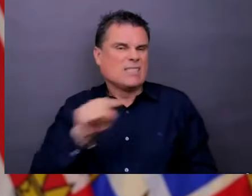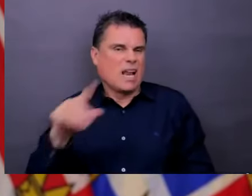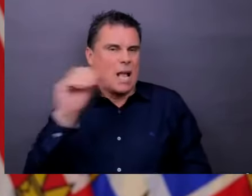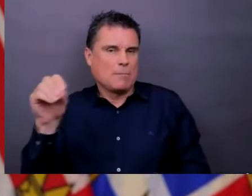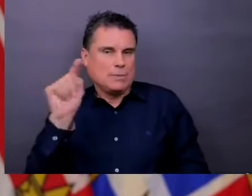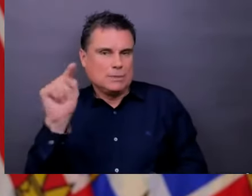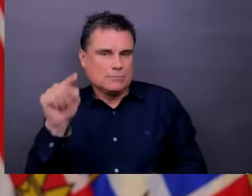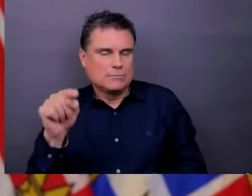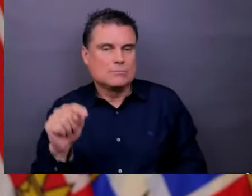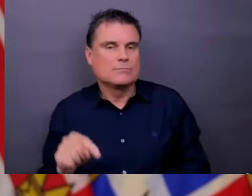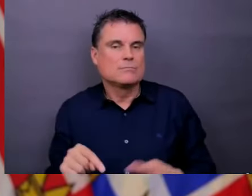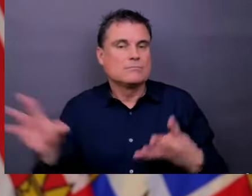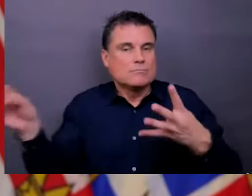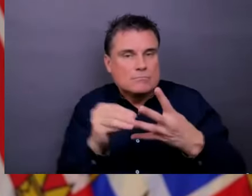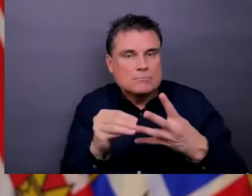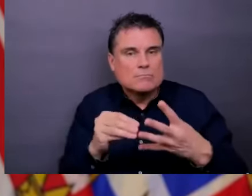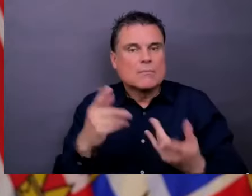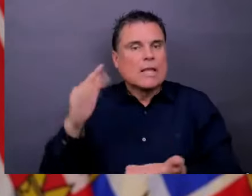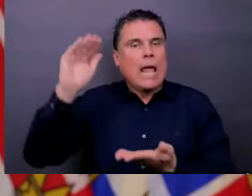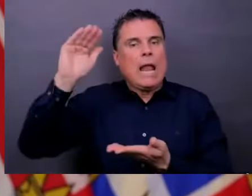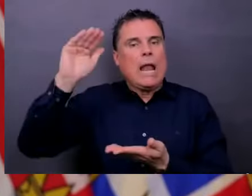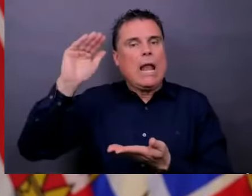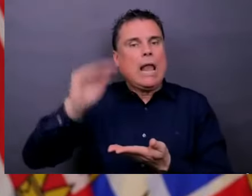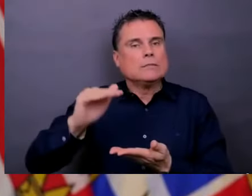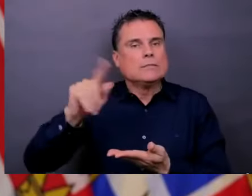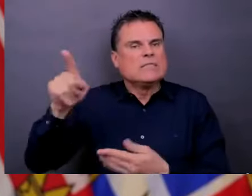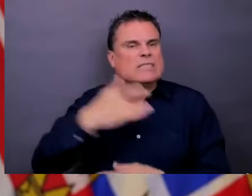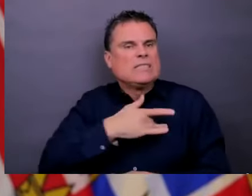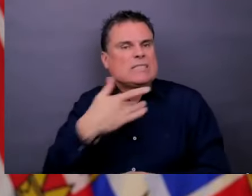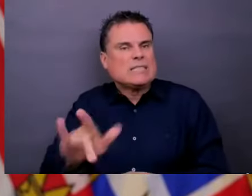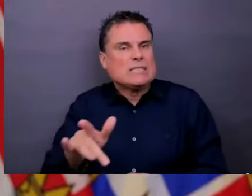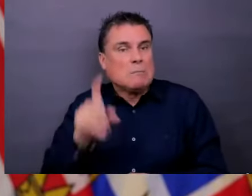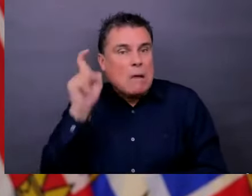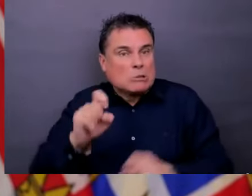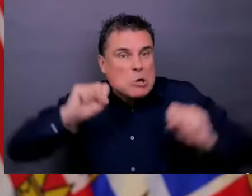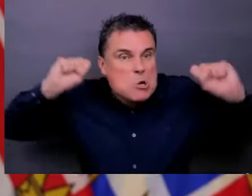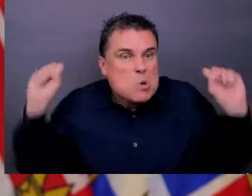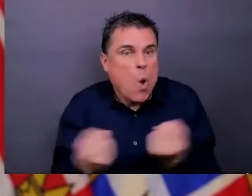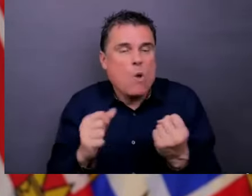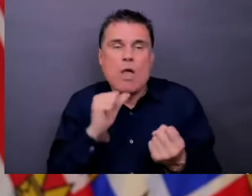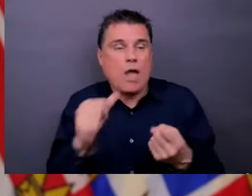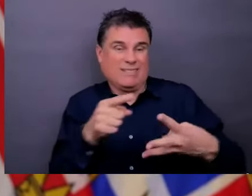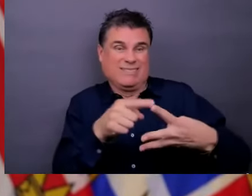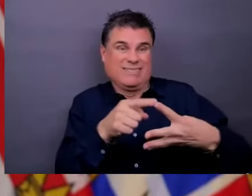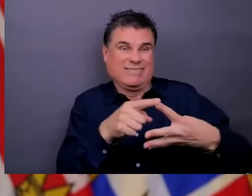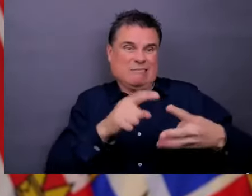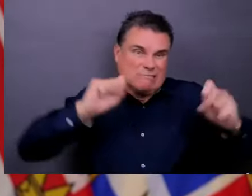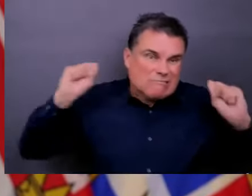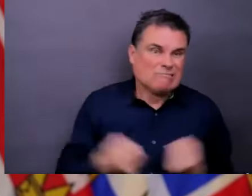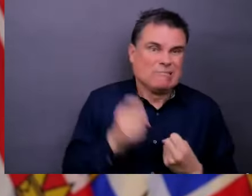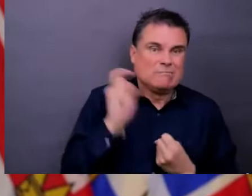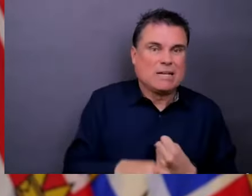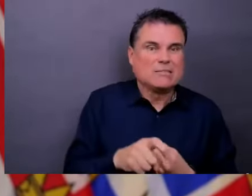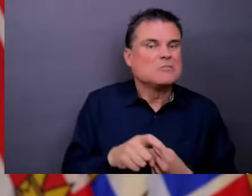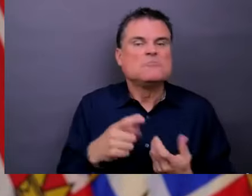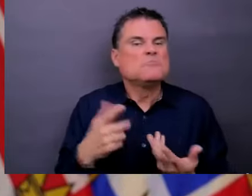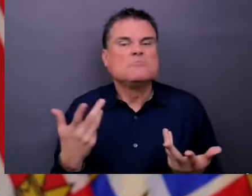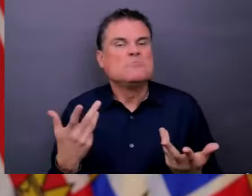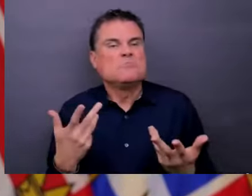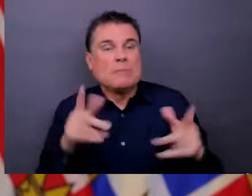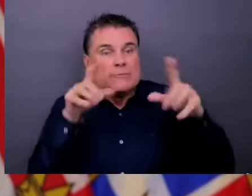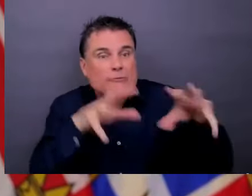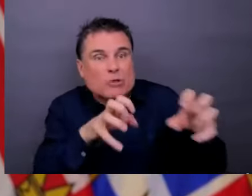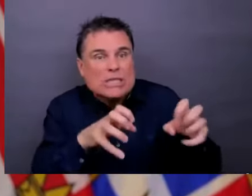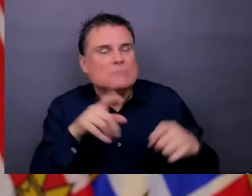other places. So we are very conscious of that as well and are looking at how we can target populations to